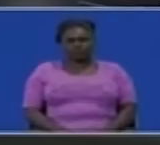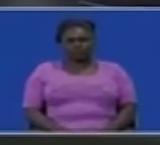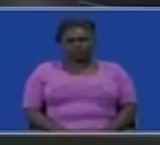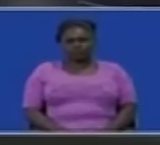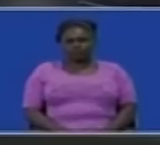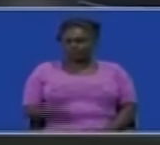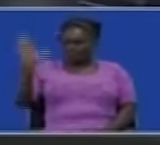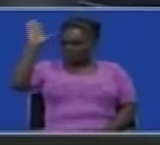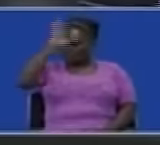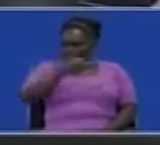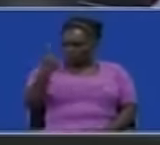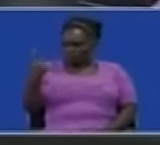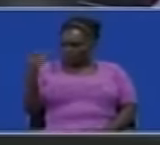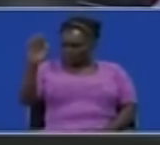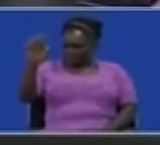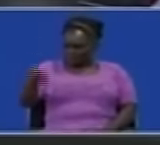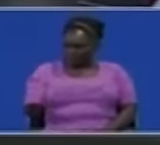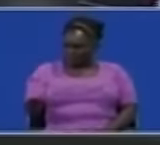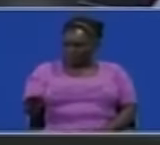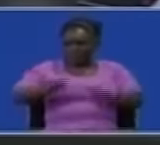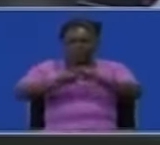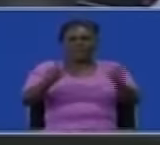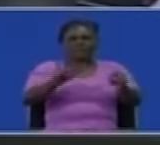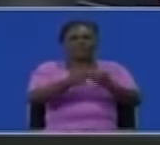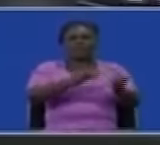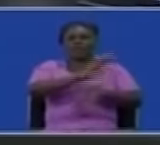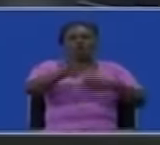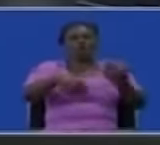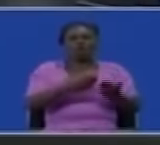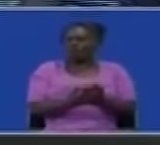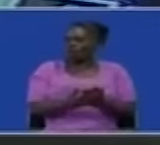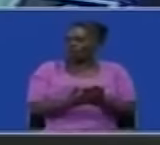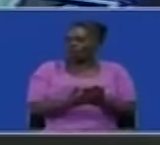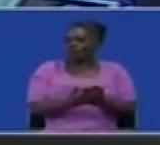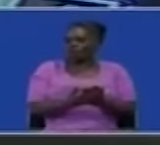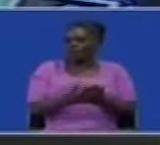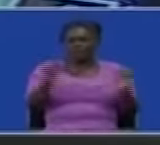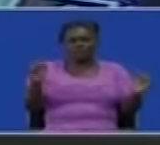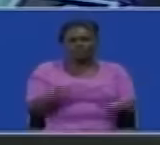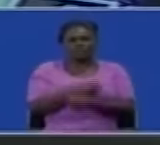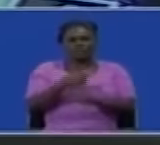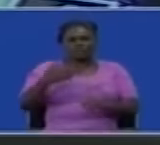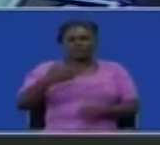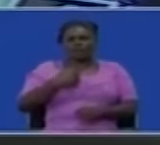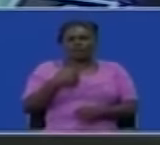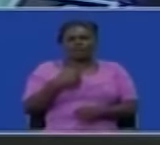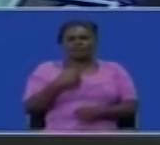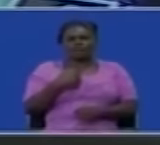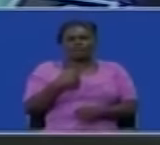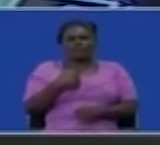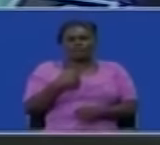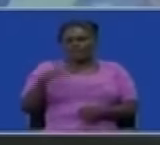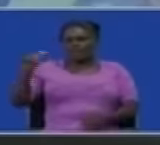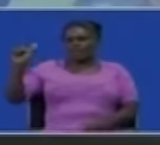You miss one single step, you mess up everything, mess up everyone. You cannot have the number